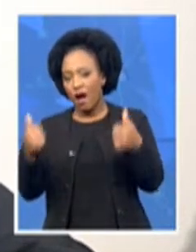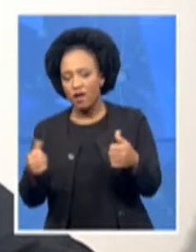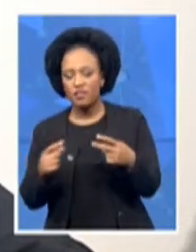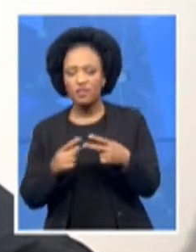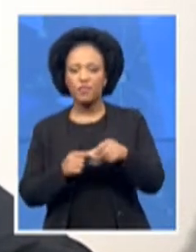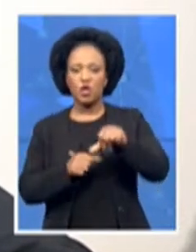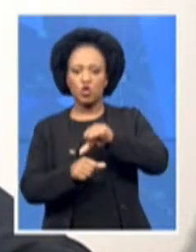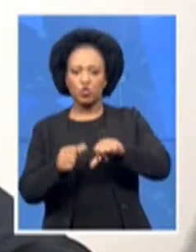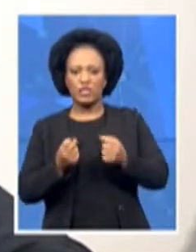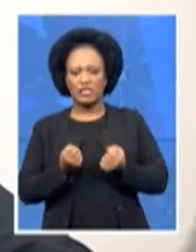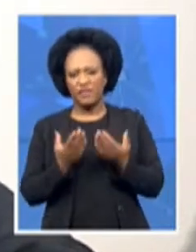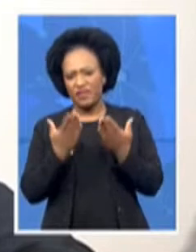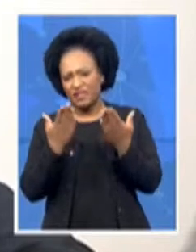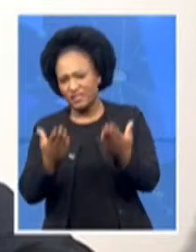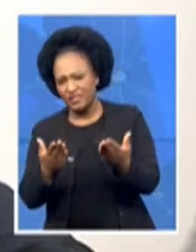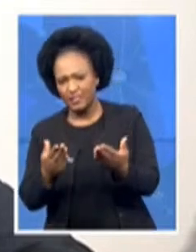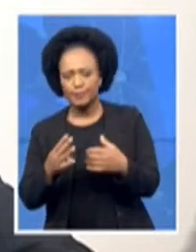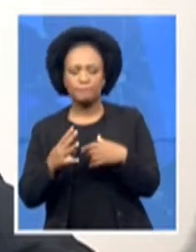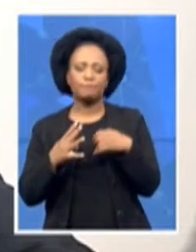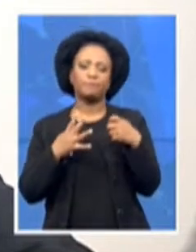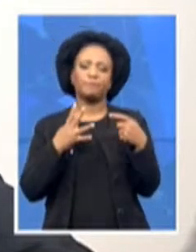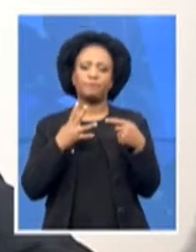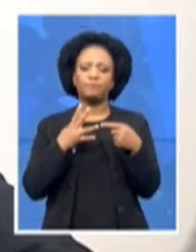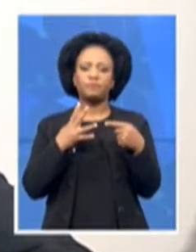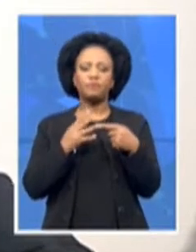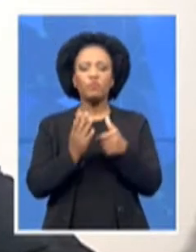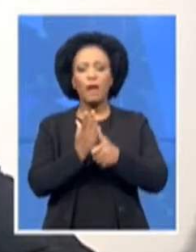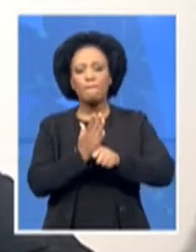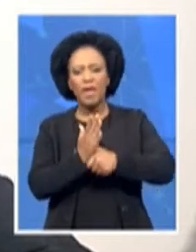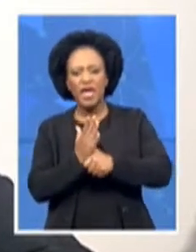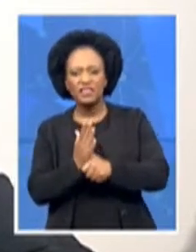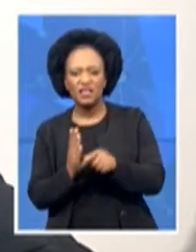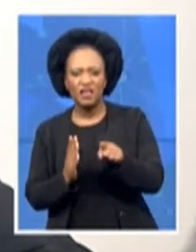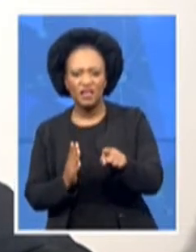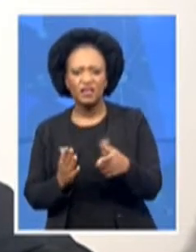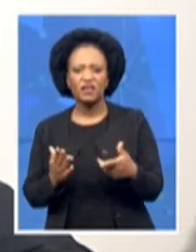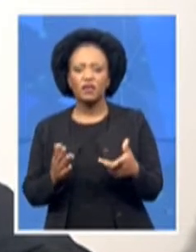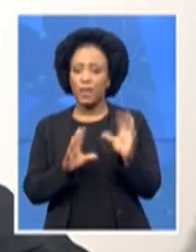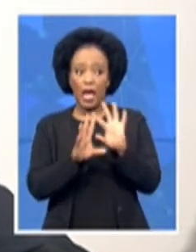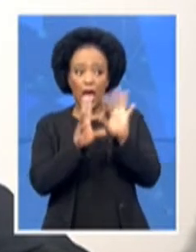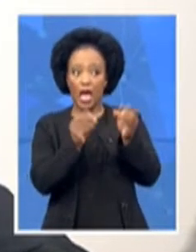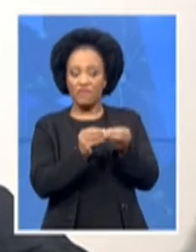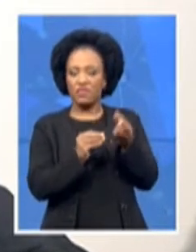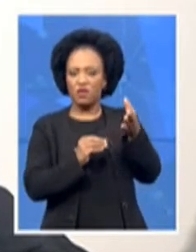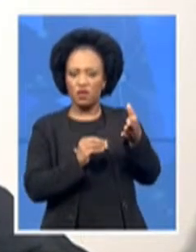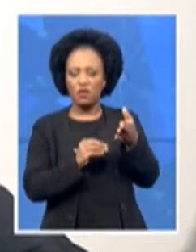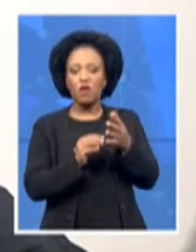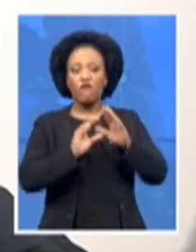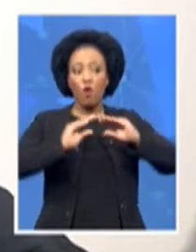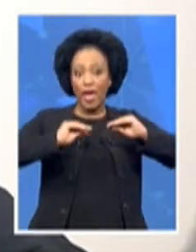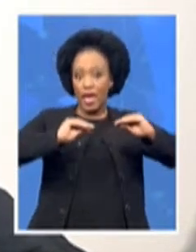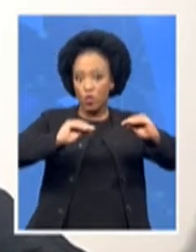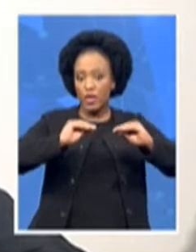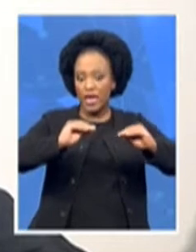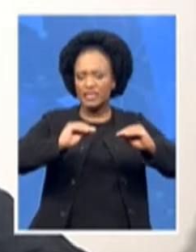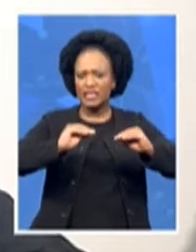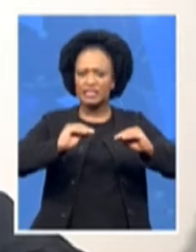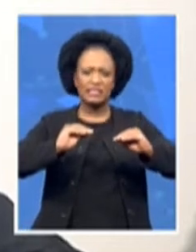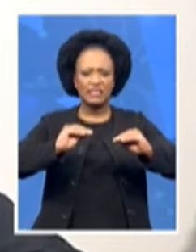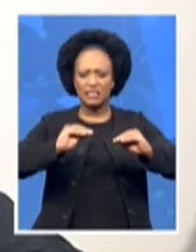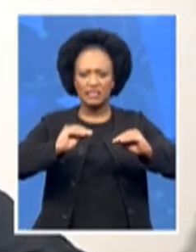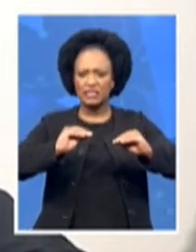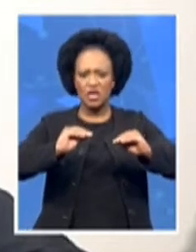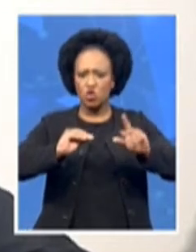your pension, all that, education, this is not meant for that. What it is meant